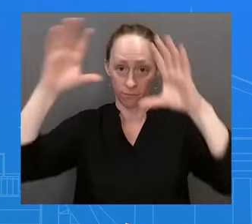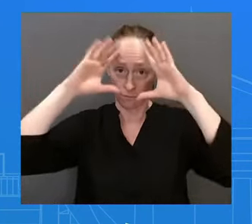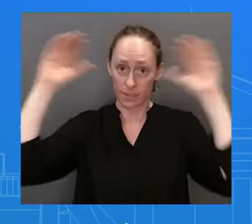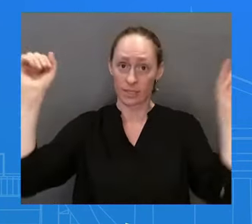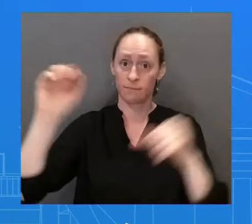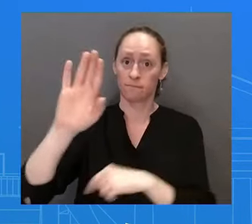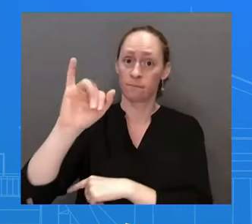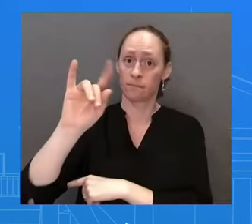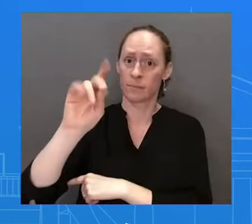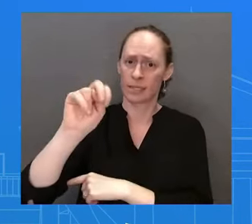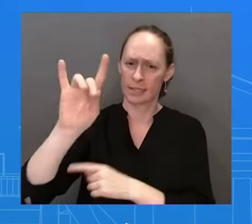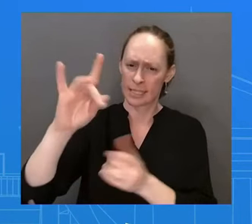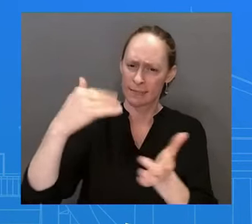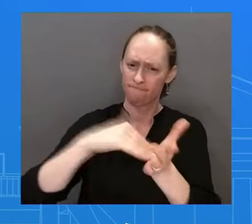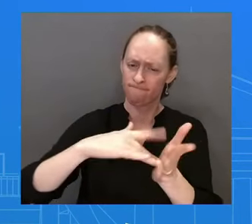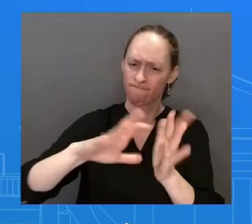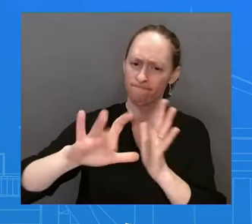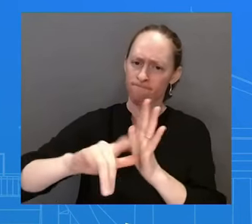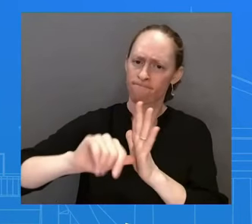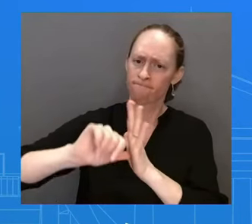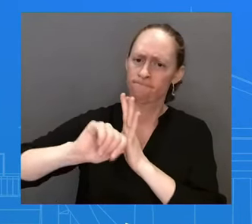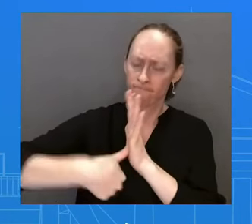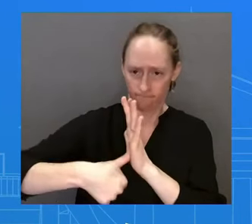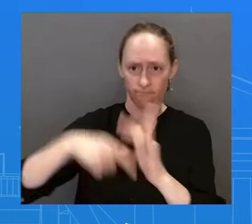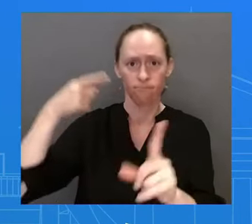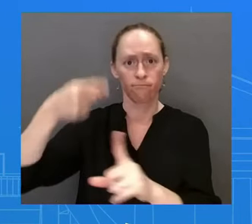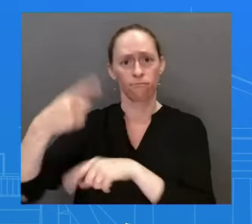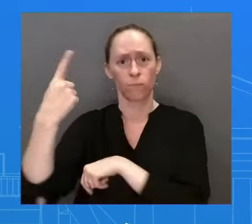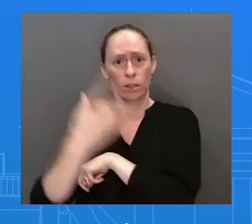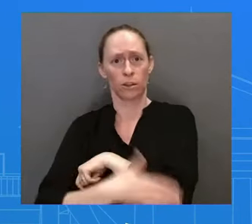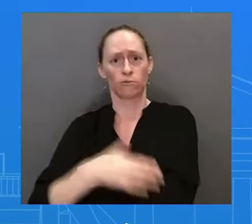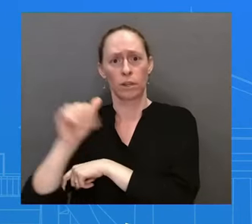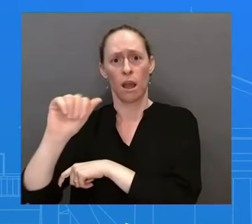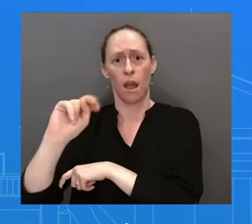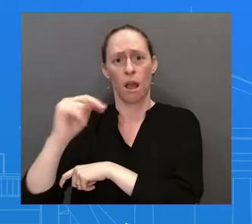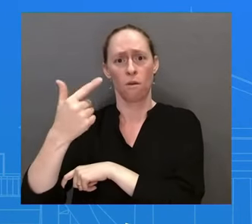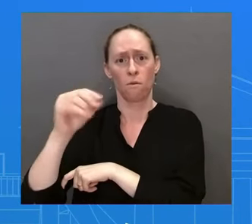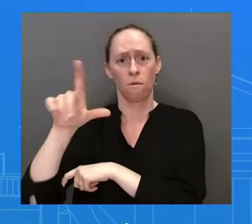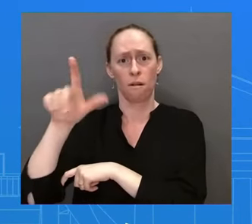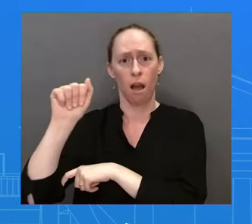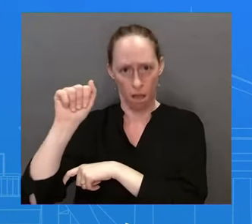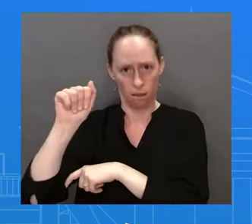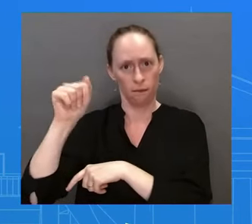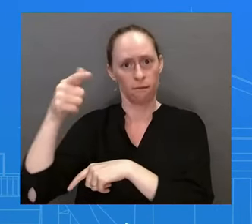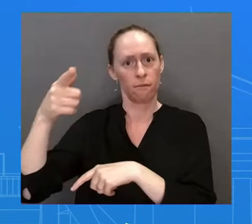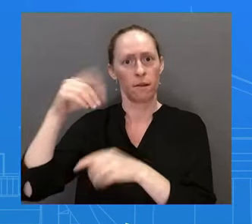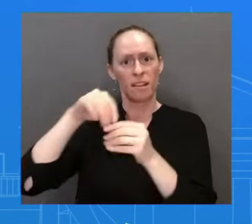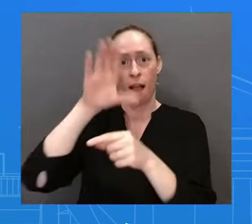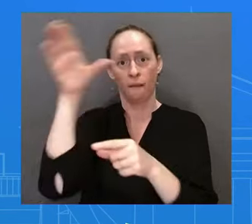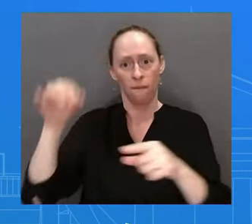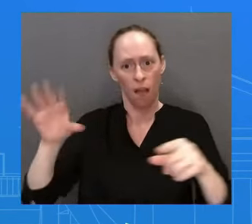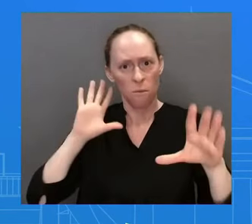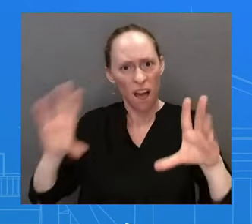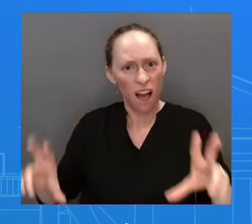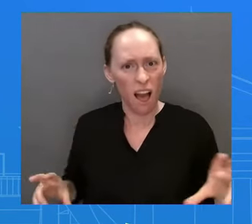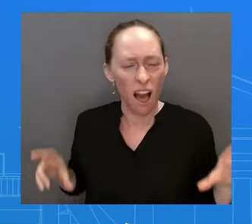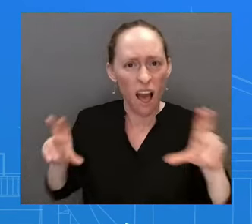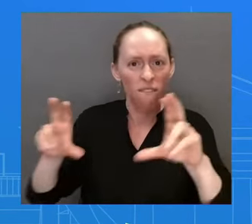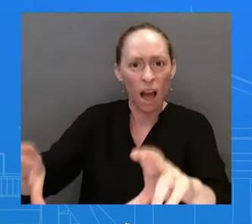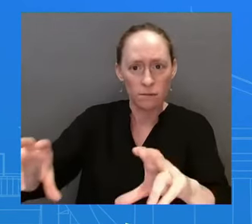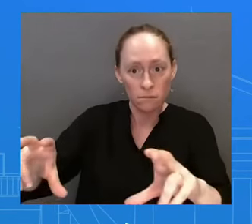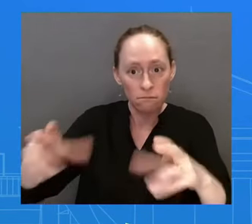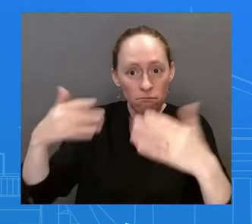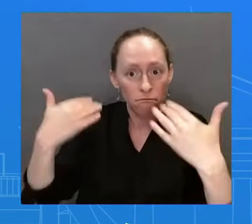there any possibility in the future President Biden visit Angola to see firsthand this